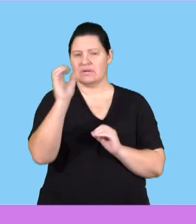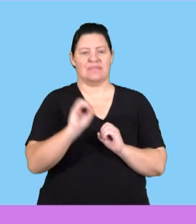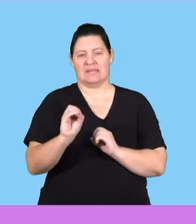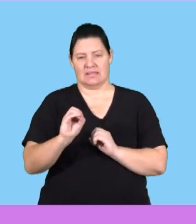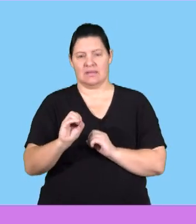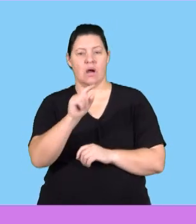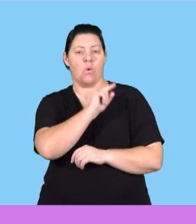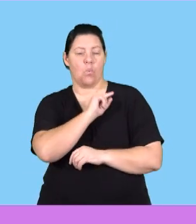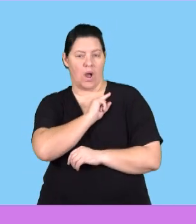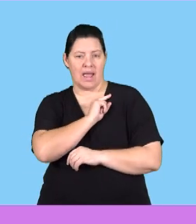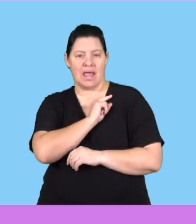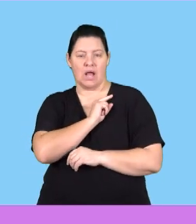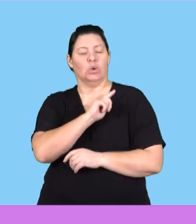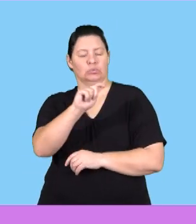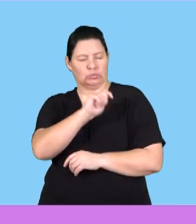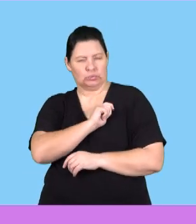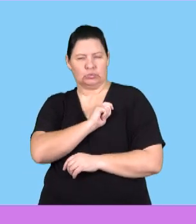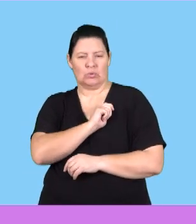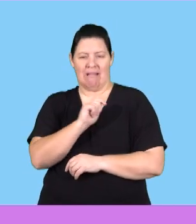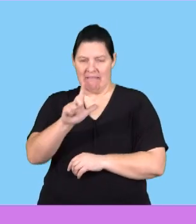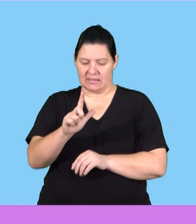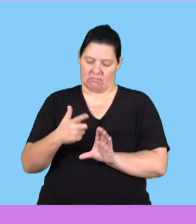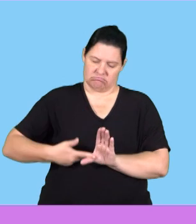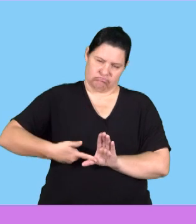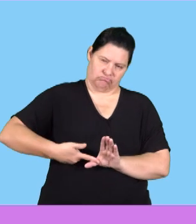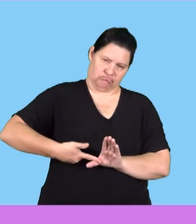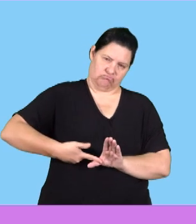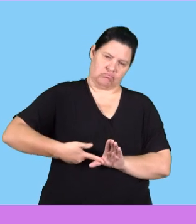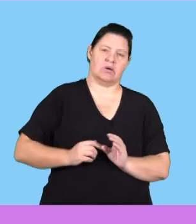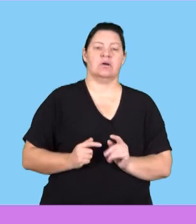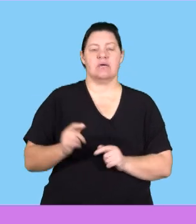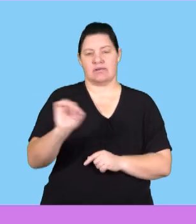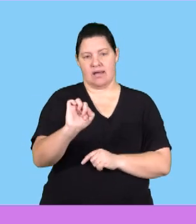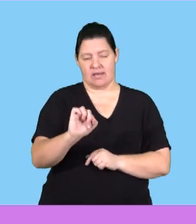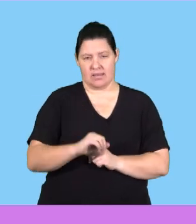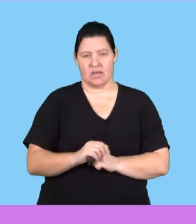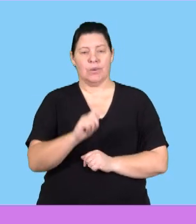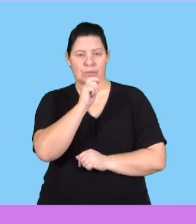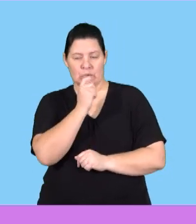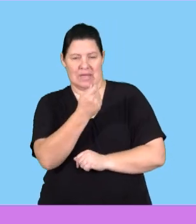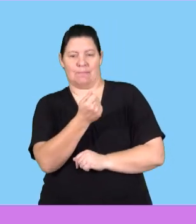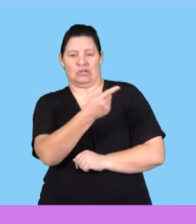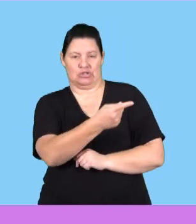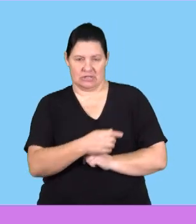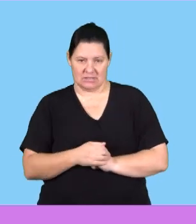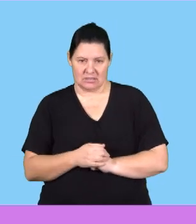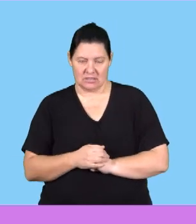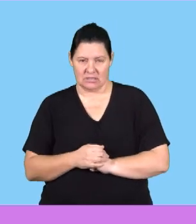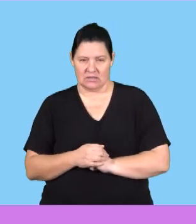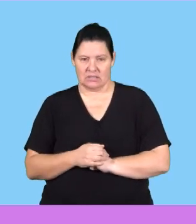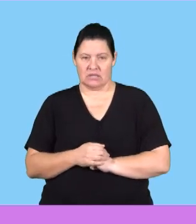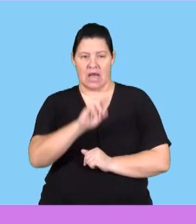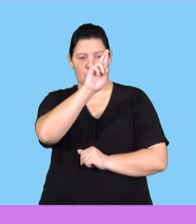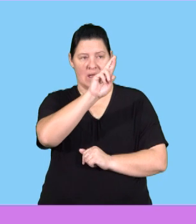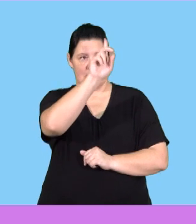case because these are the actual liters which were poured using this amount. So now the rent